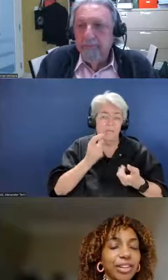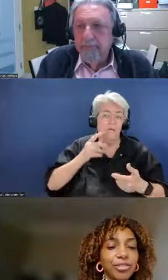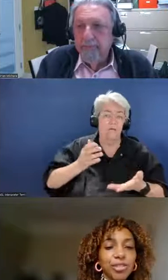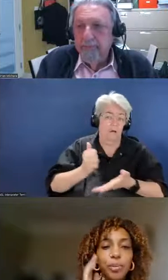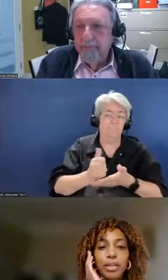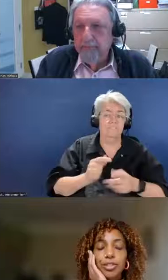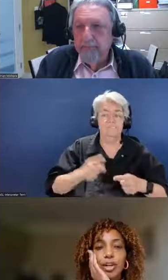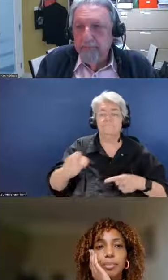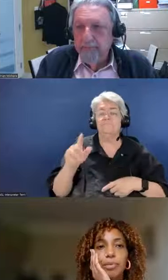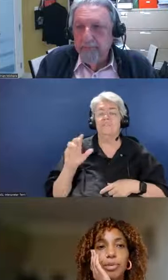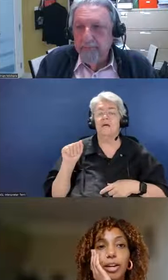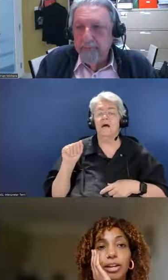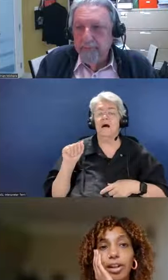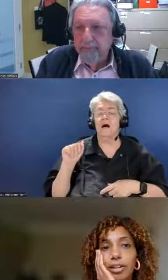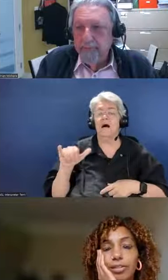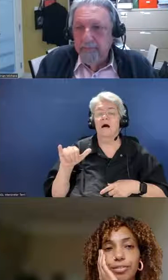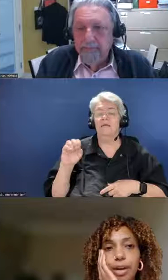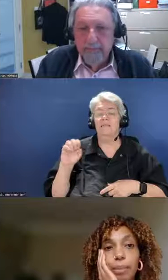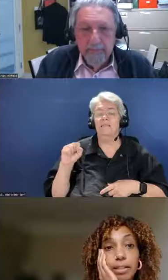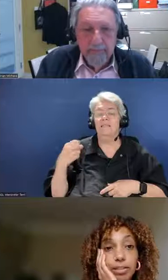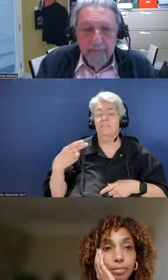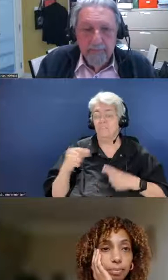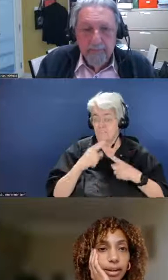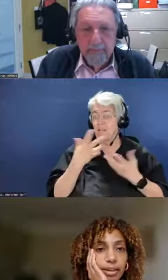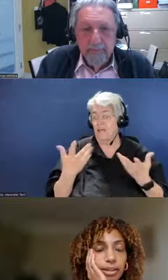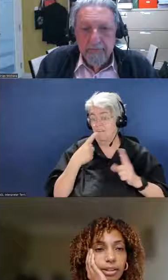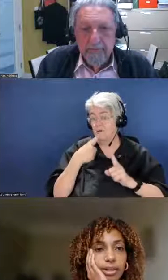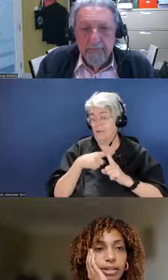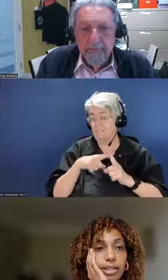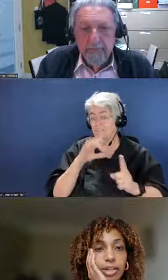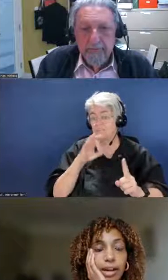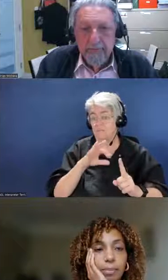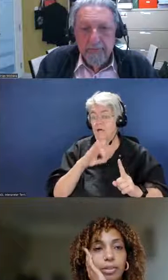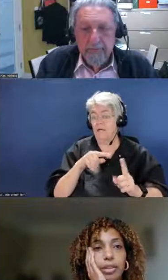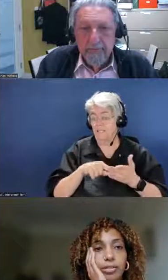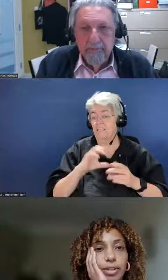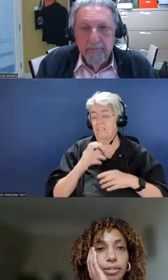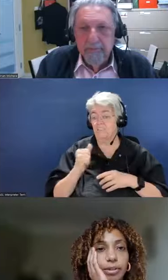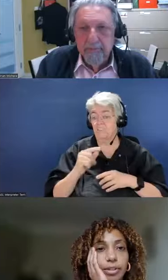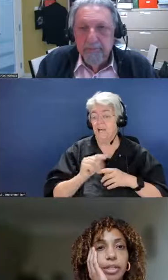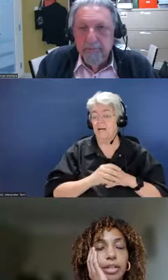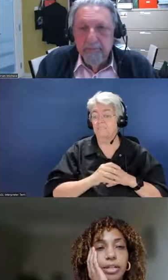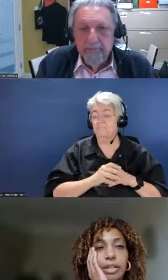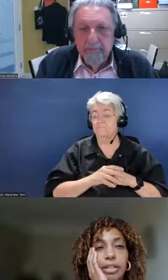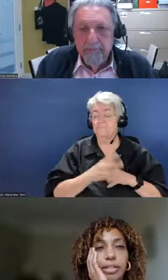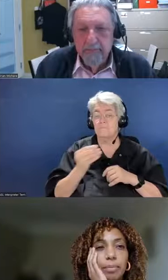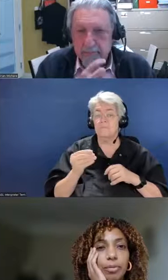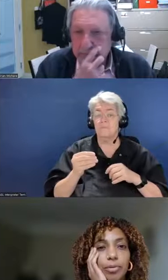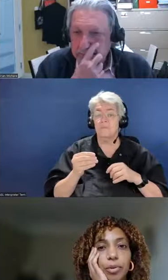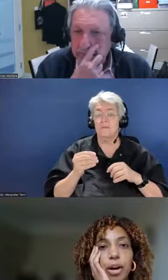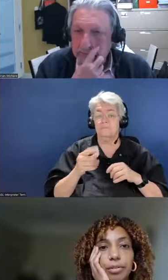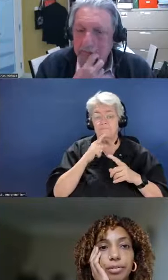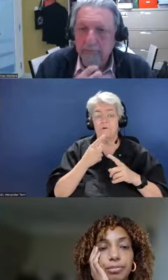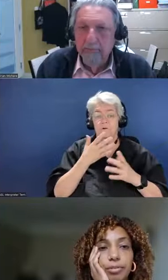Thank you so much. You're getting a lot of positive feedback in the chat, but thanks for that really in-depth